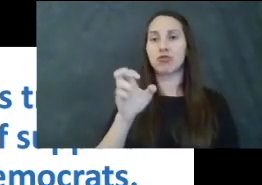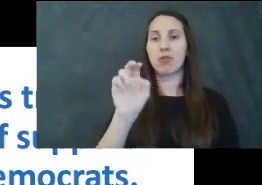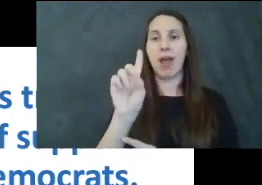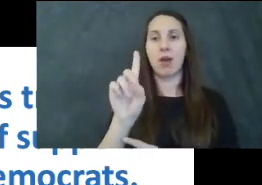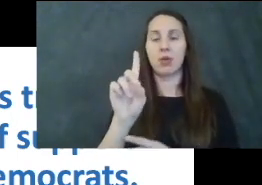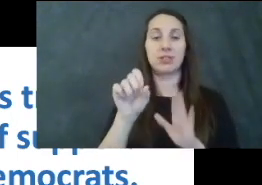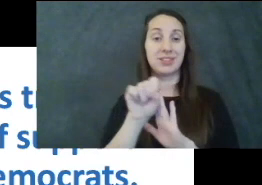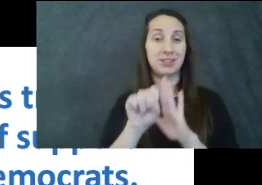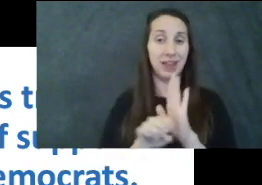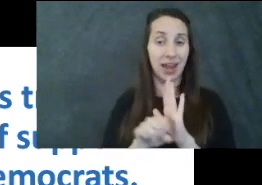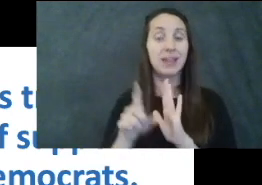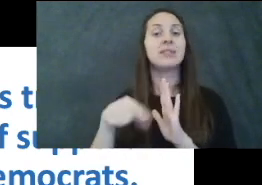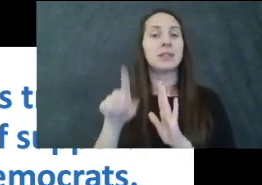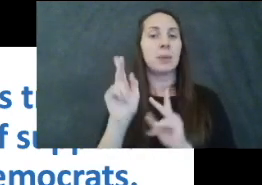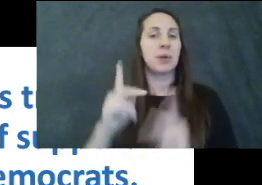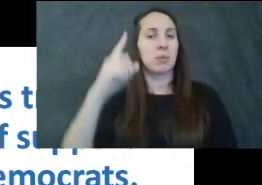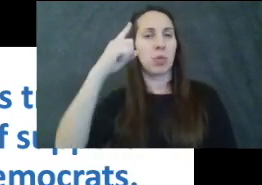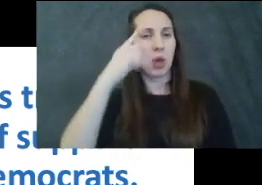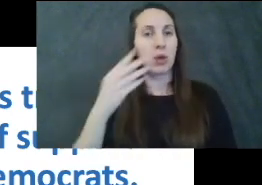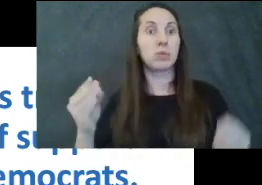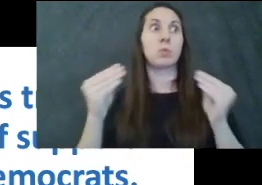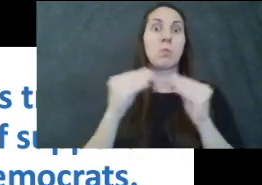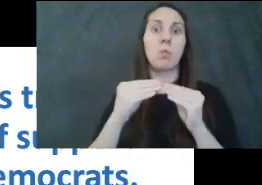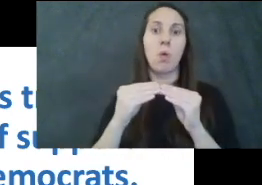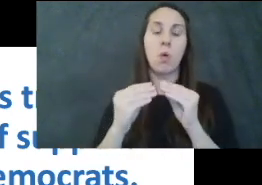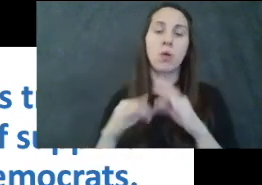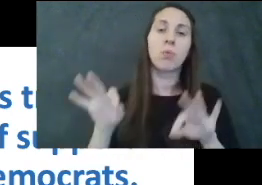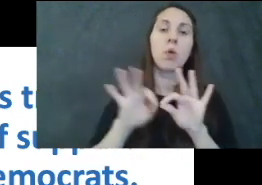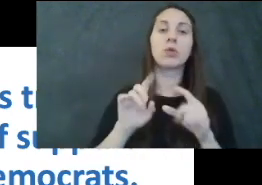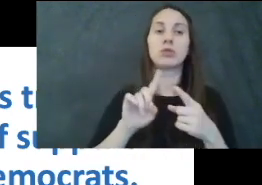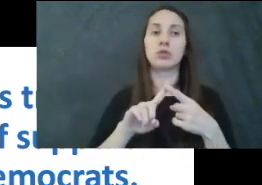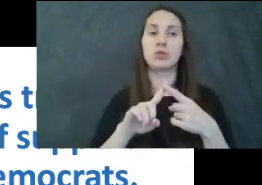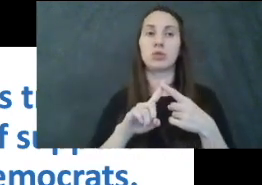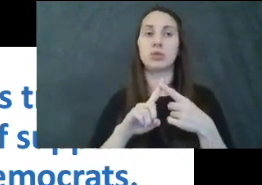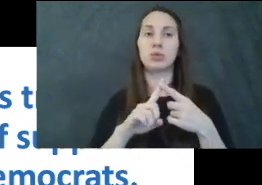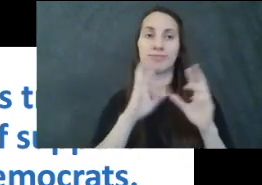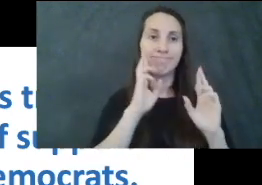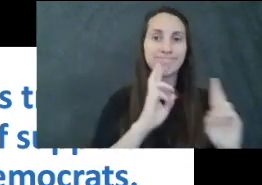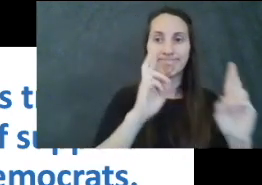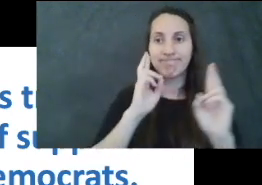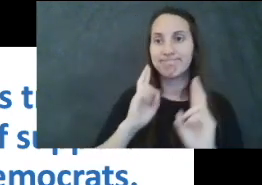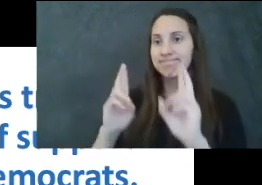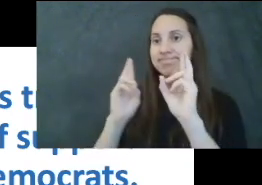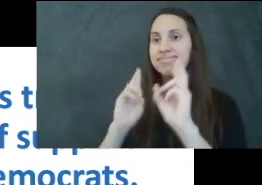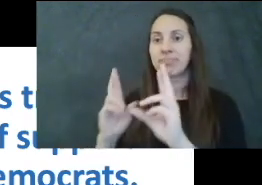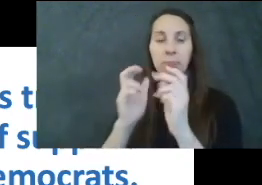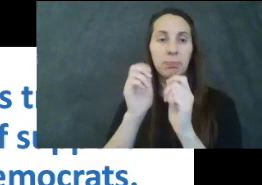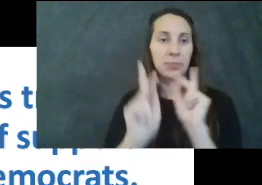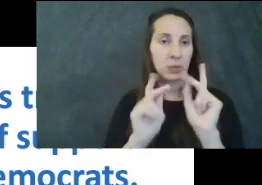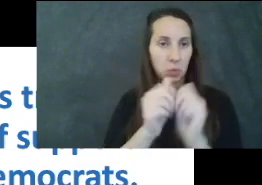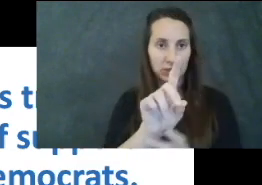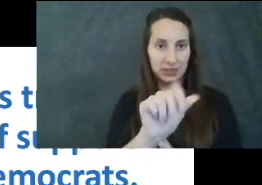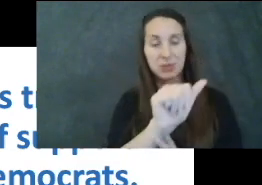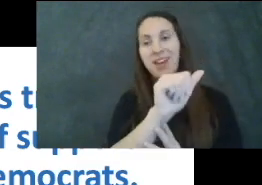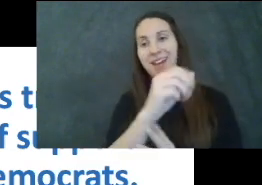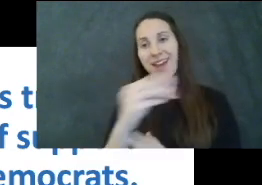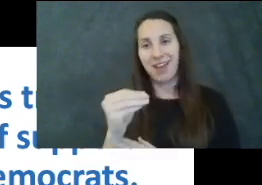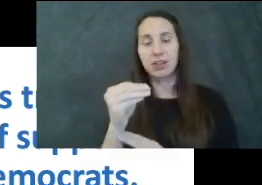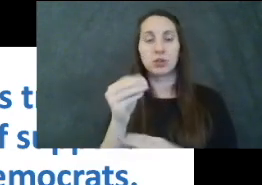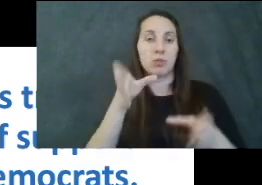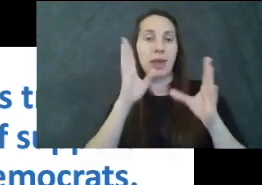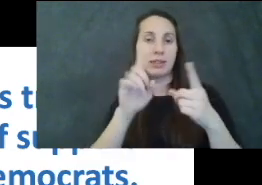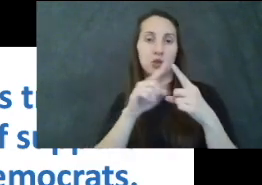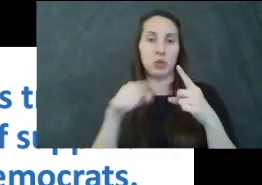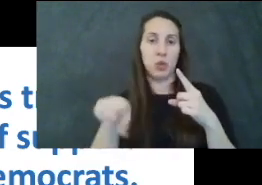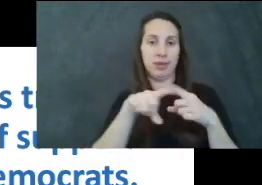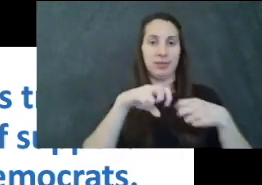talk about, to treat people with disabilities with dignity and respect, and to pay attention to these issues. If